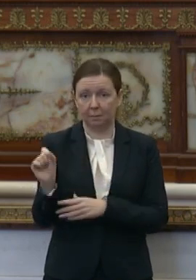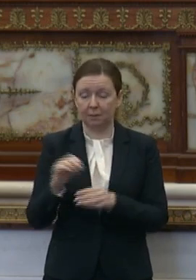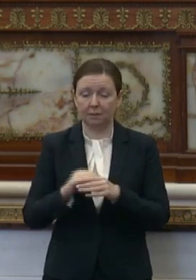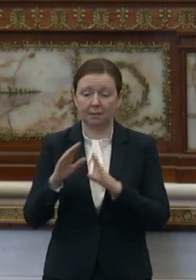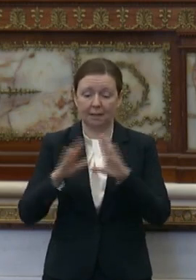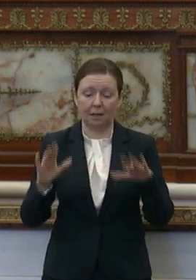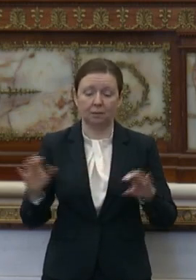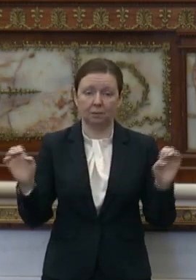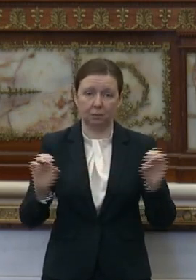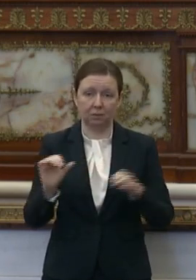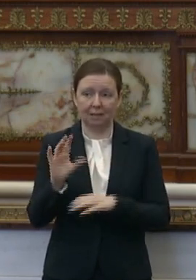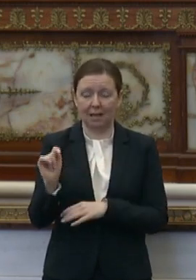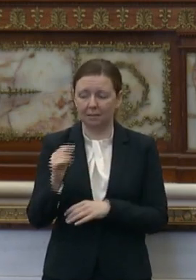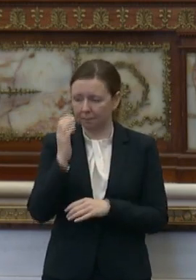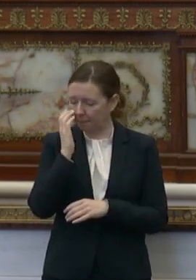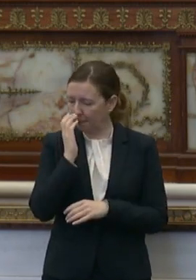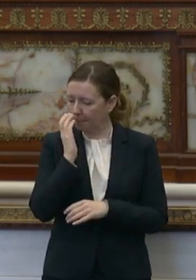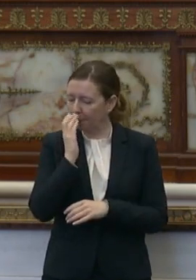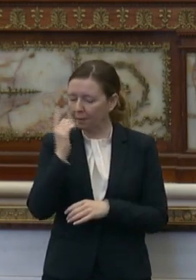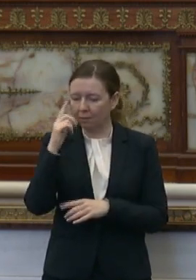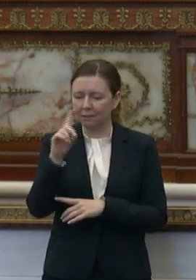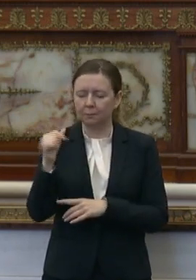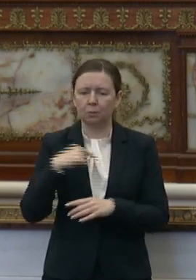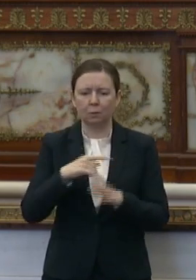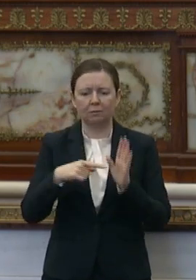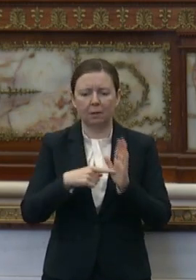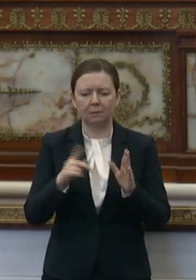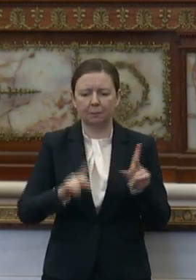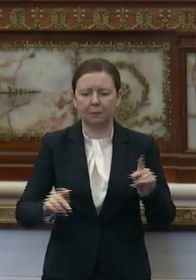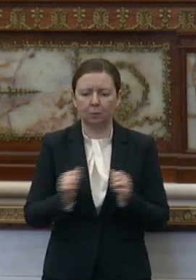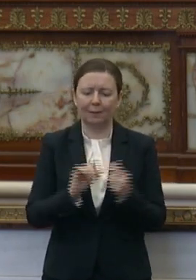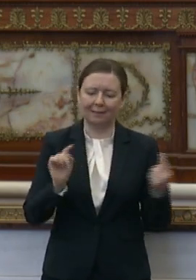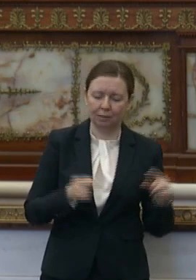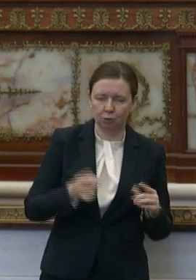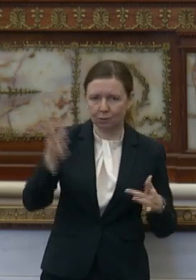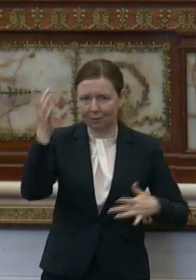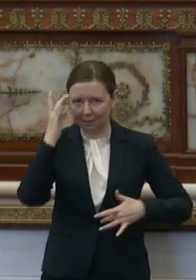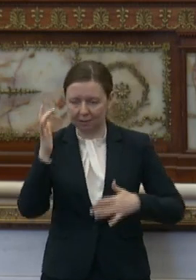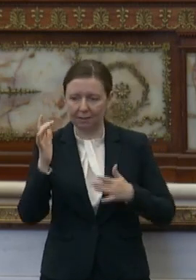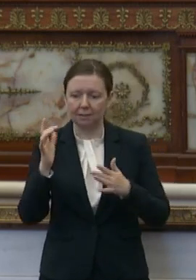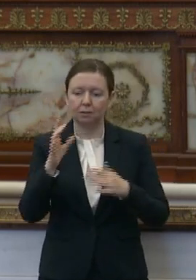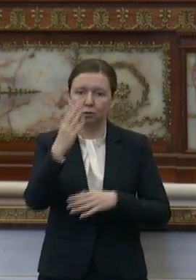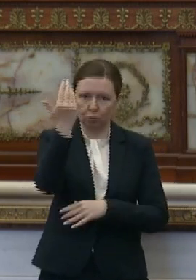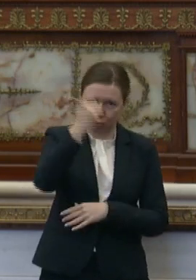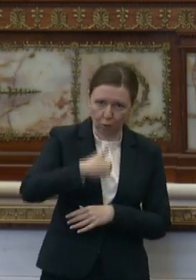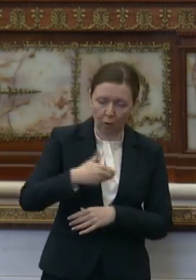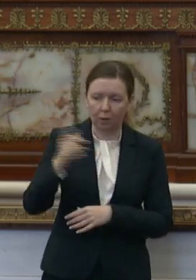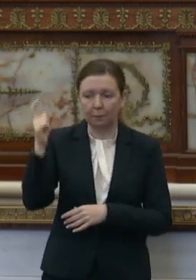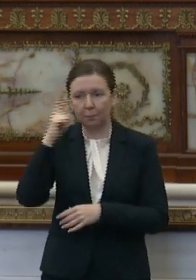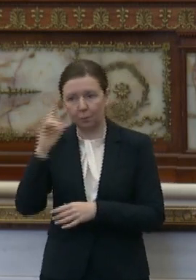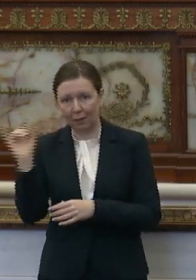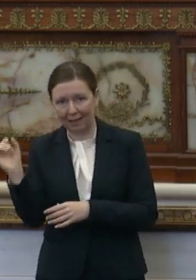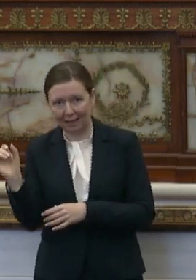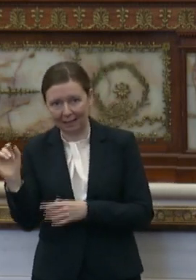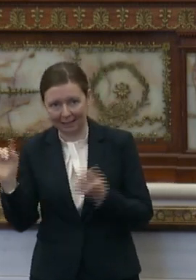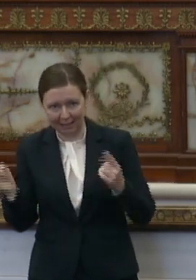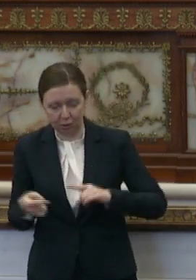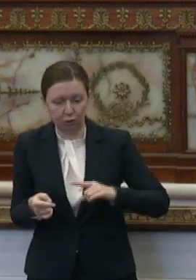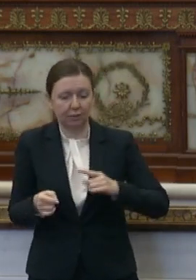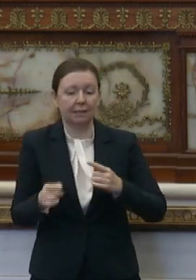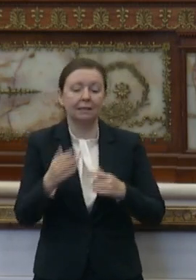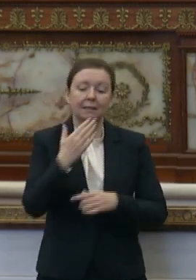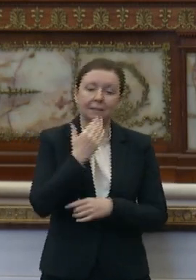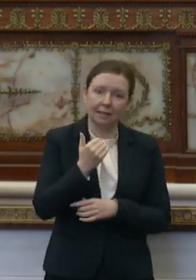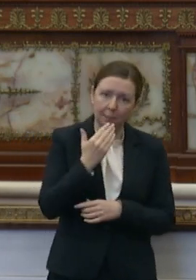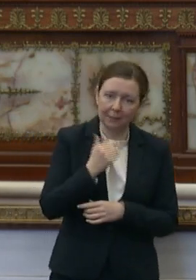Act. The Legal Clinic for the Disabled, we represent people with injuries or illnesses like stroke, brain injury, diabetes, respiratory illness, and mental